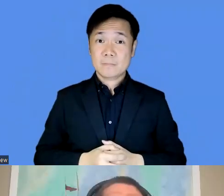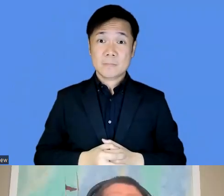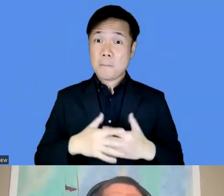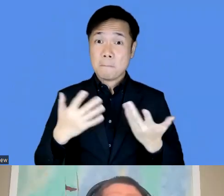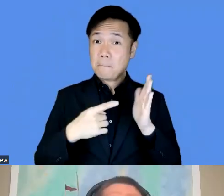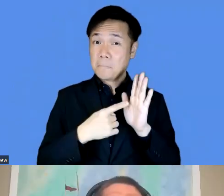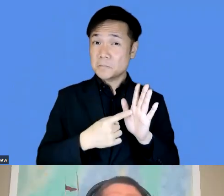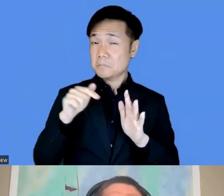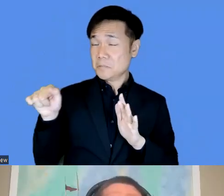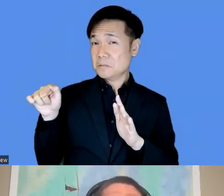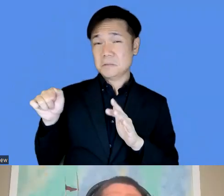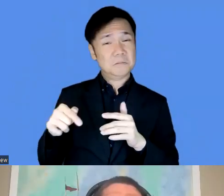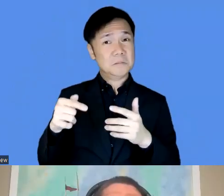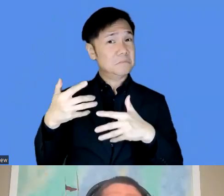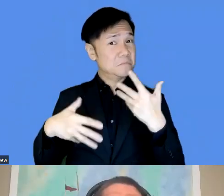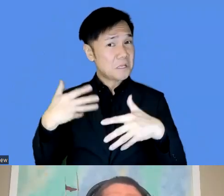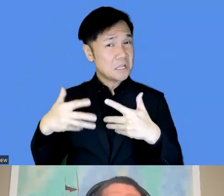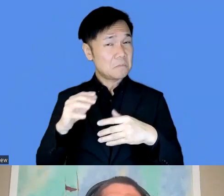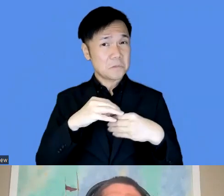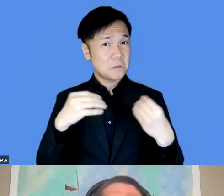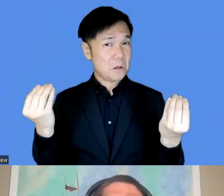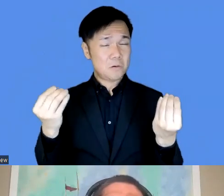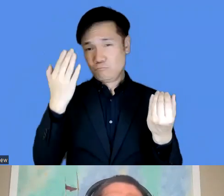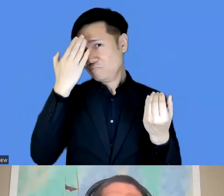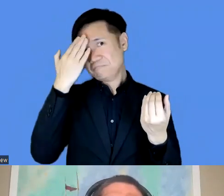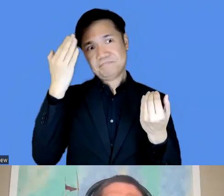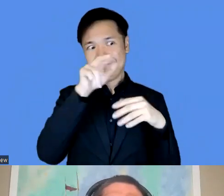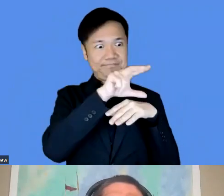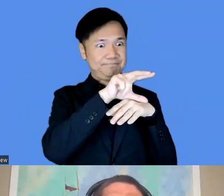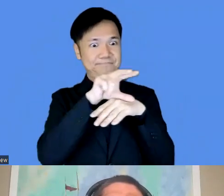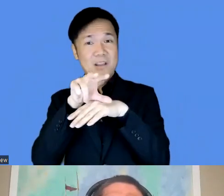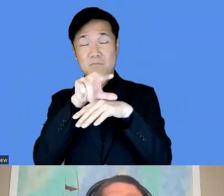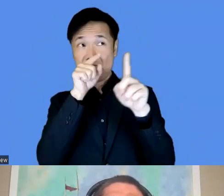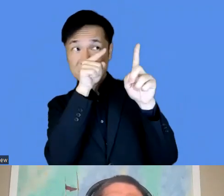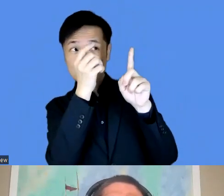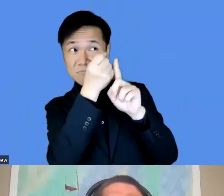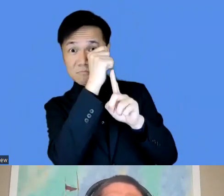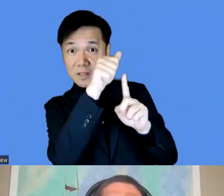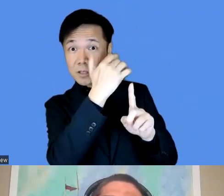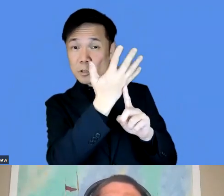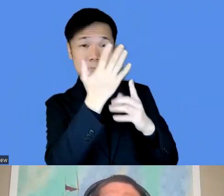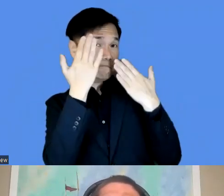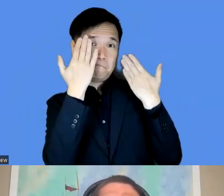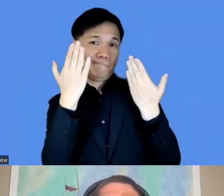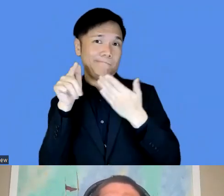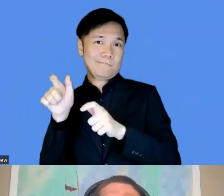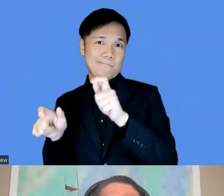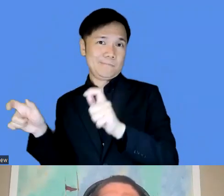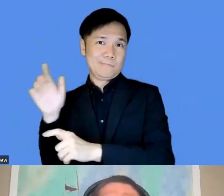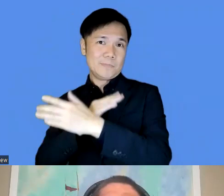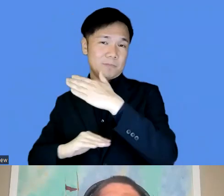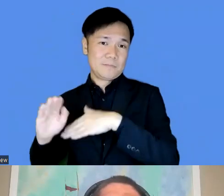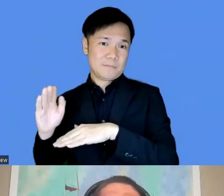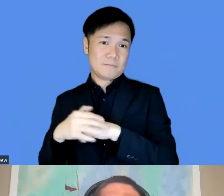data that is necessary to monitor the sustainable development goals for persons with disabilities and to implement